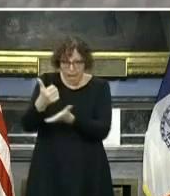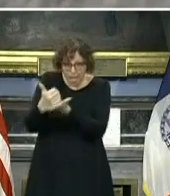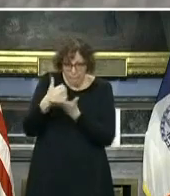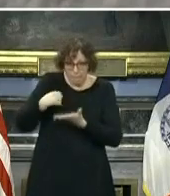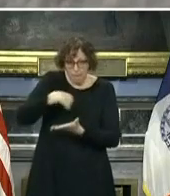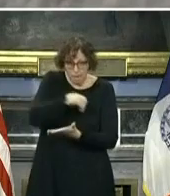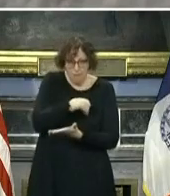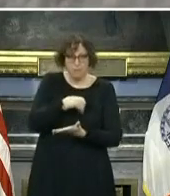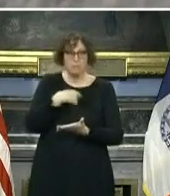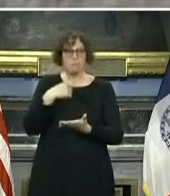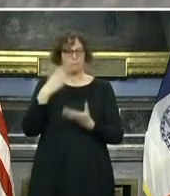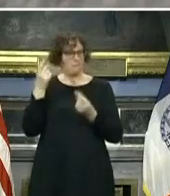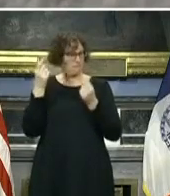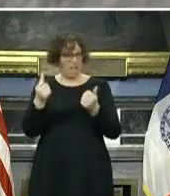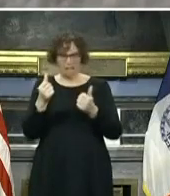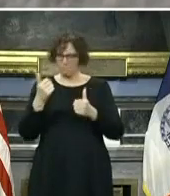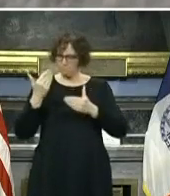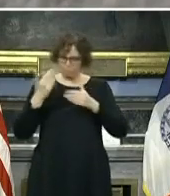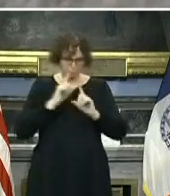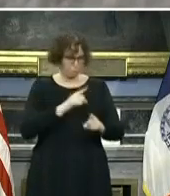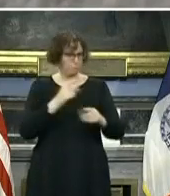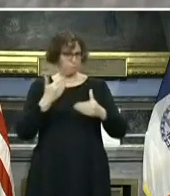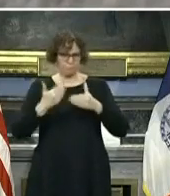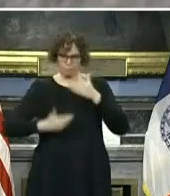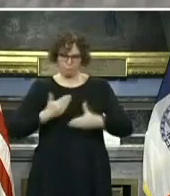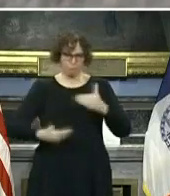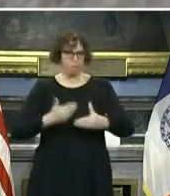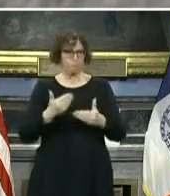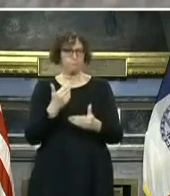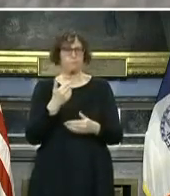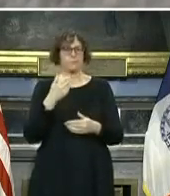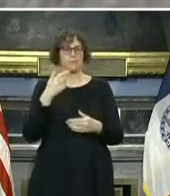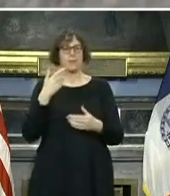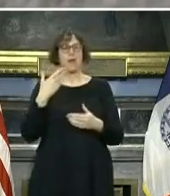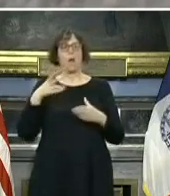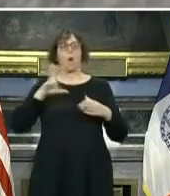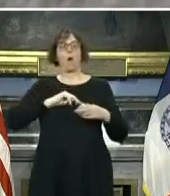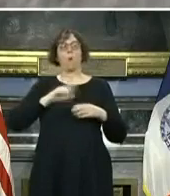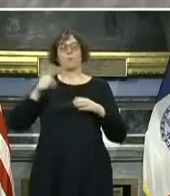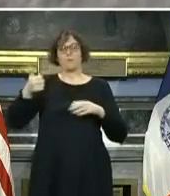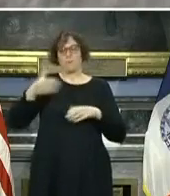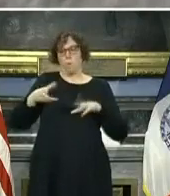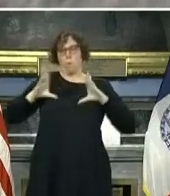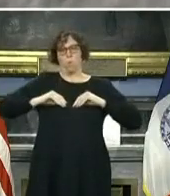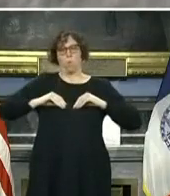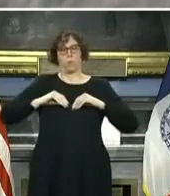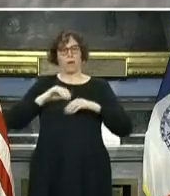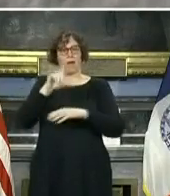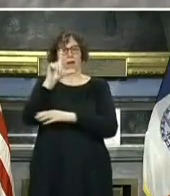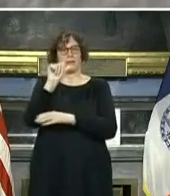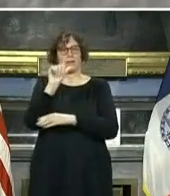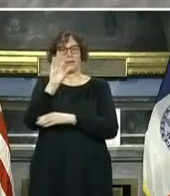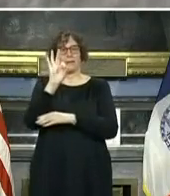owner of Lafayette 148, Deirdre Quinn. I think I'm going to give you a little extra height.